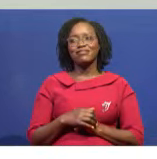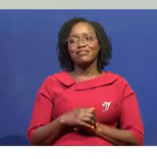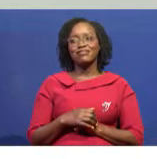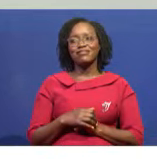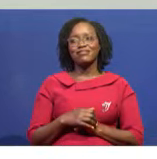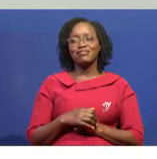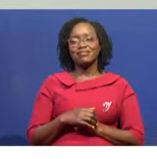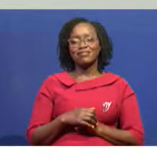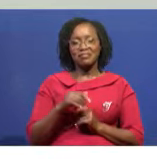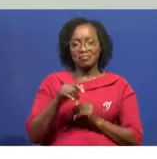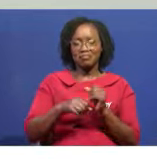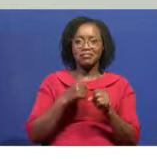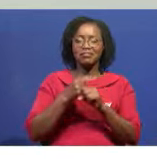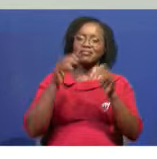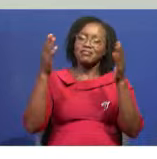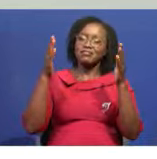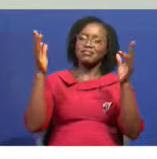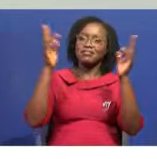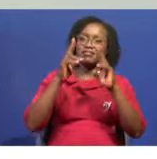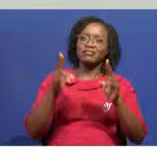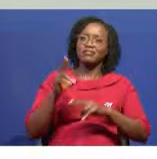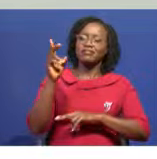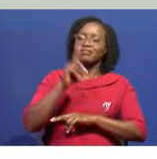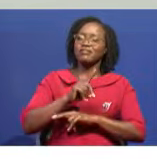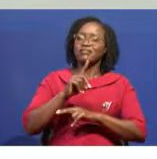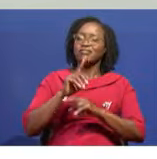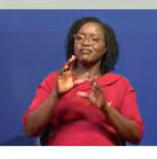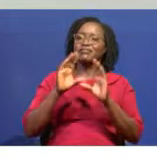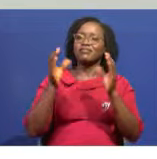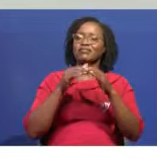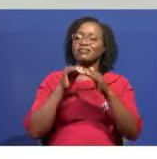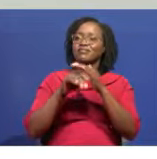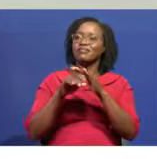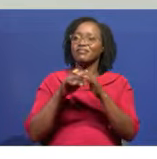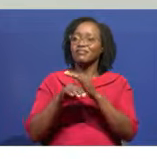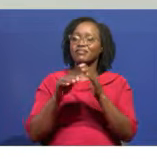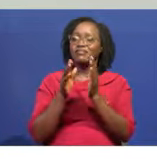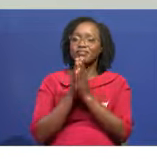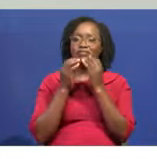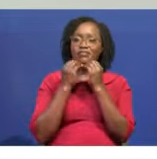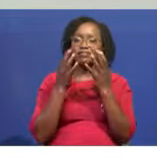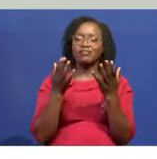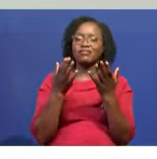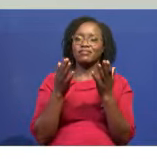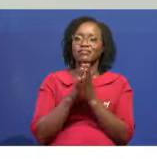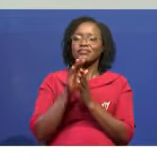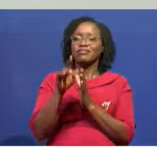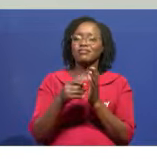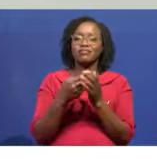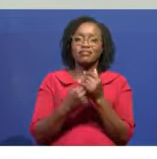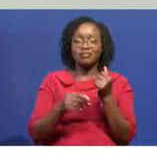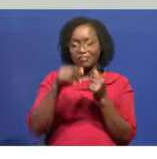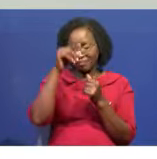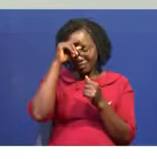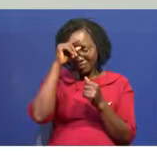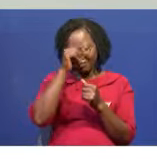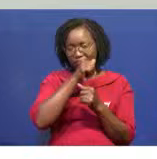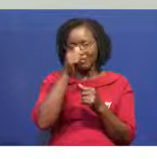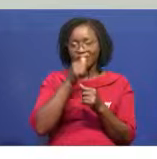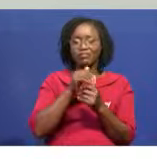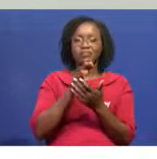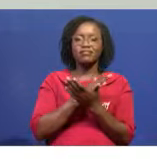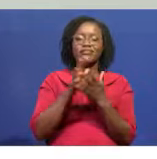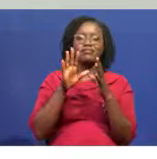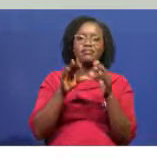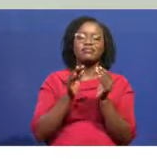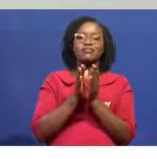this year's commemoration of the International Day of Universal Access to Information reinforced the need for both government entities and private sector to